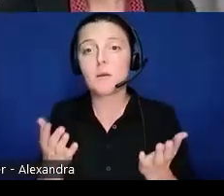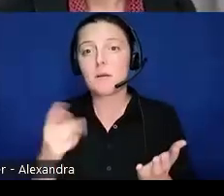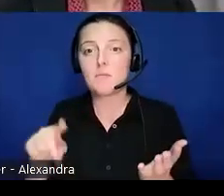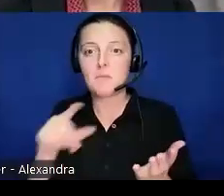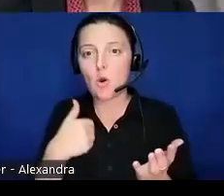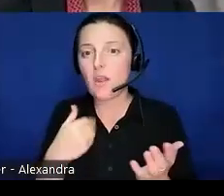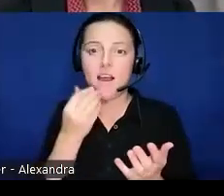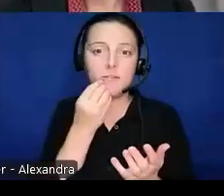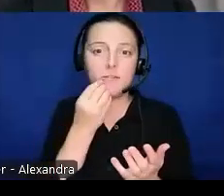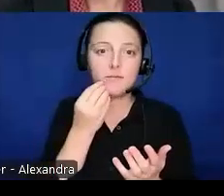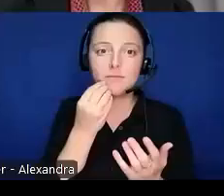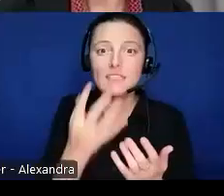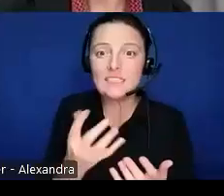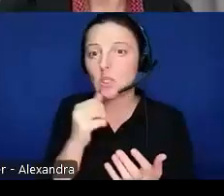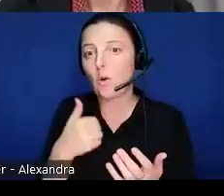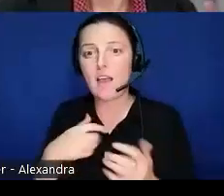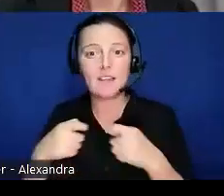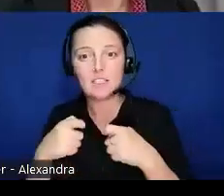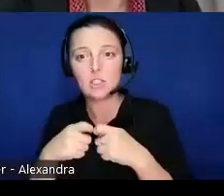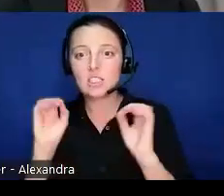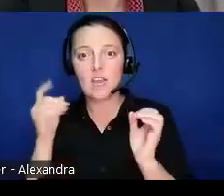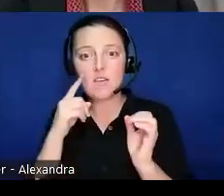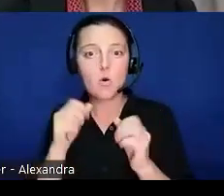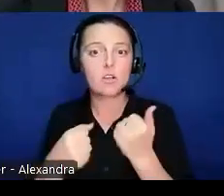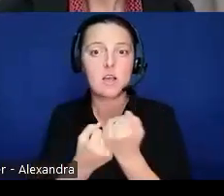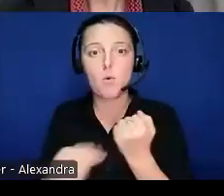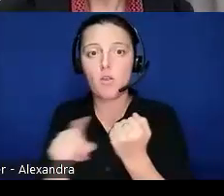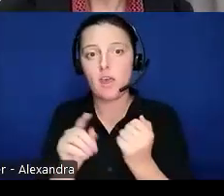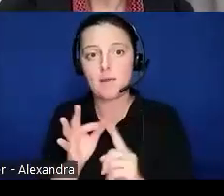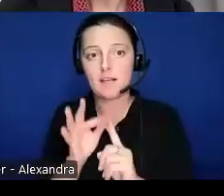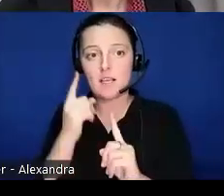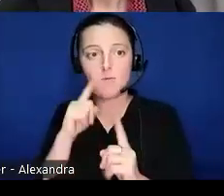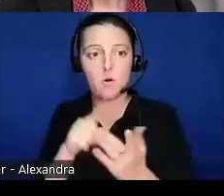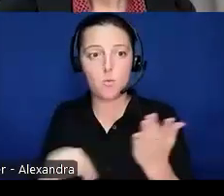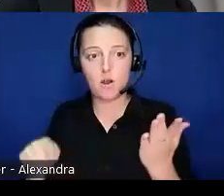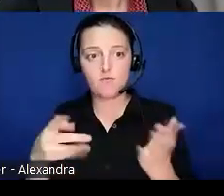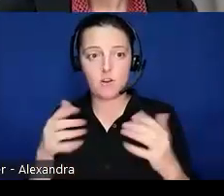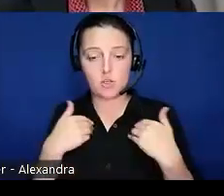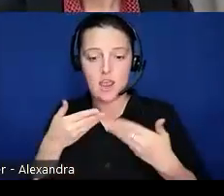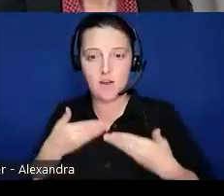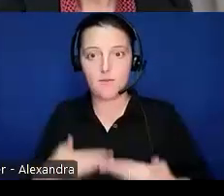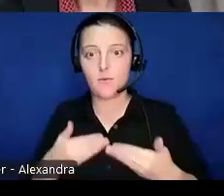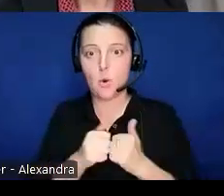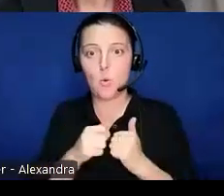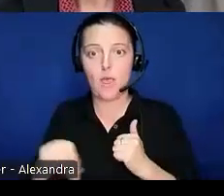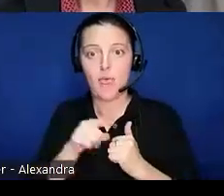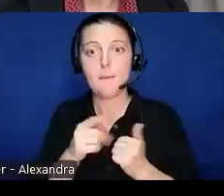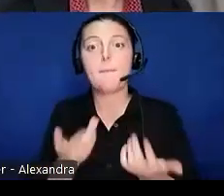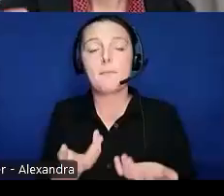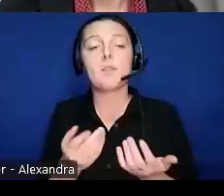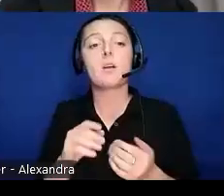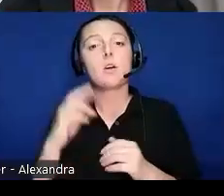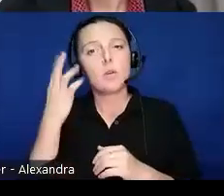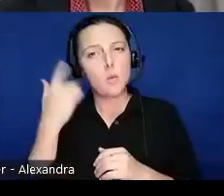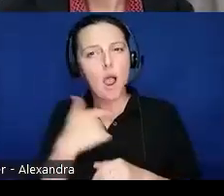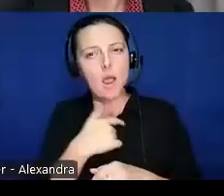anything to support them except what they've brought with them. And the reason why we focus on this population as opposed